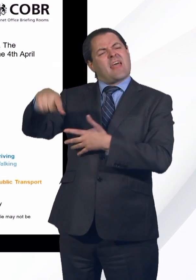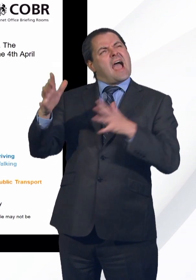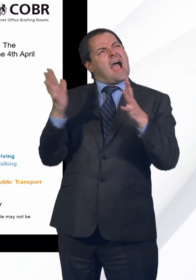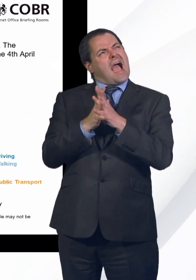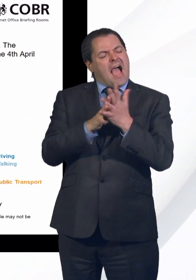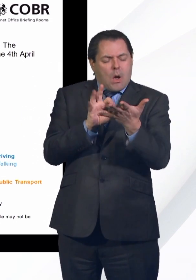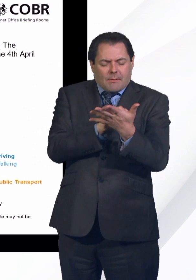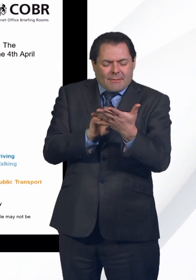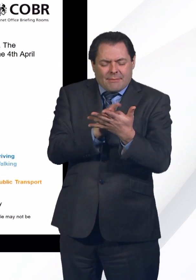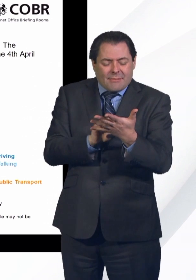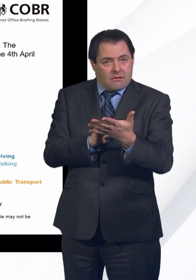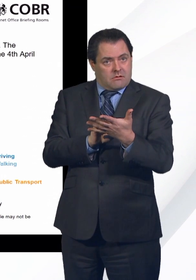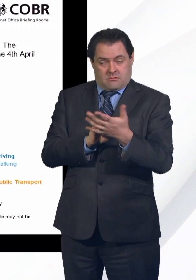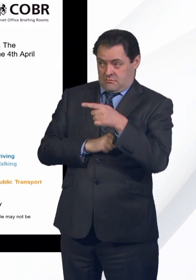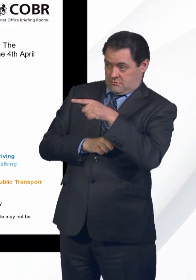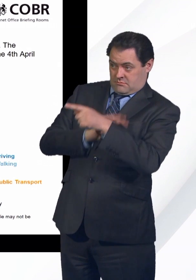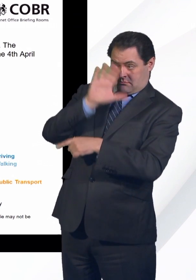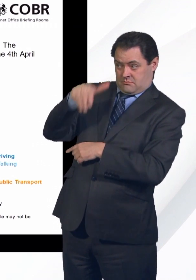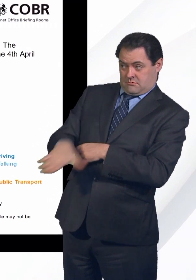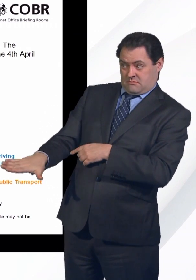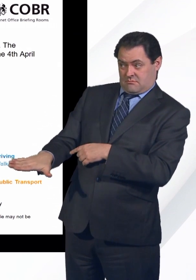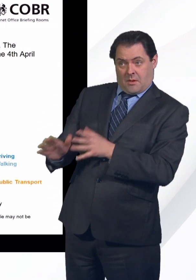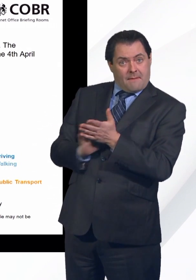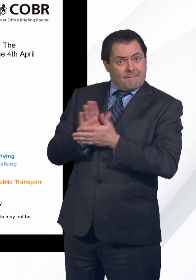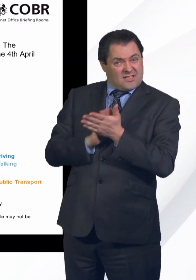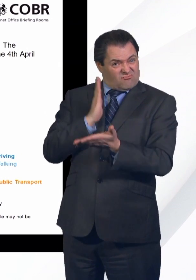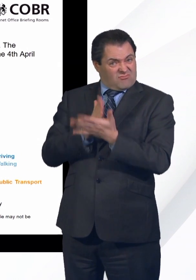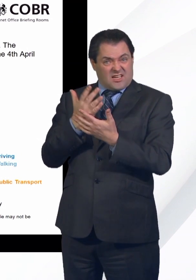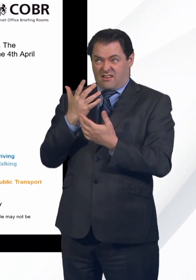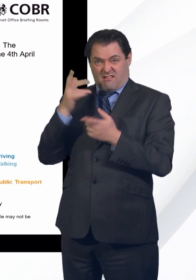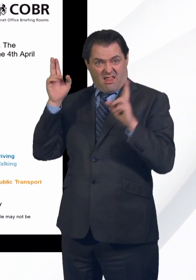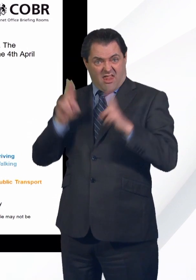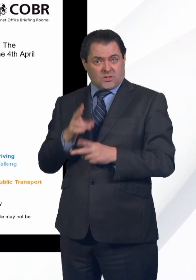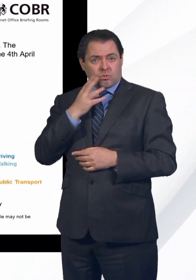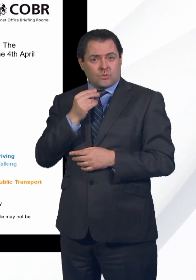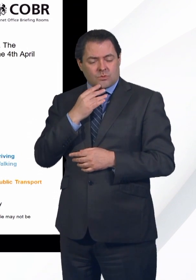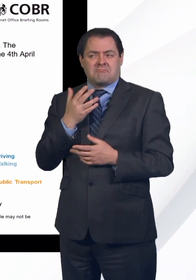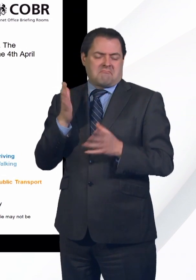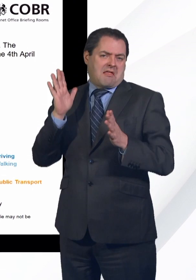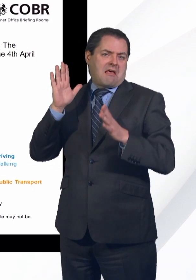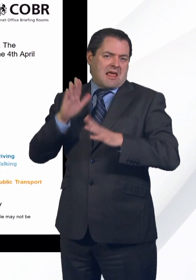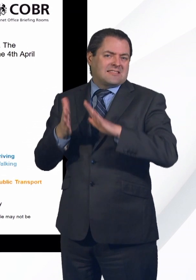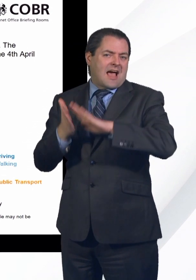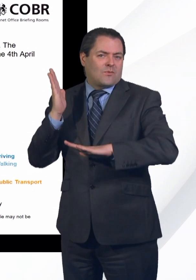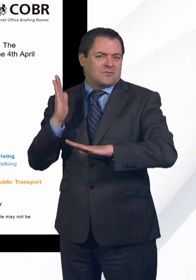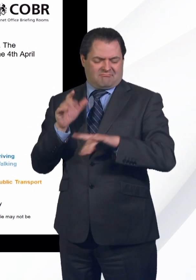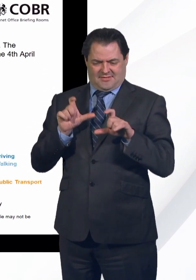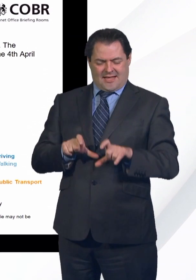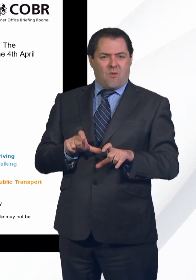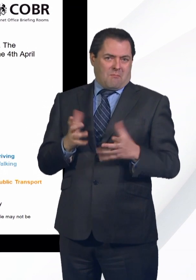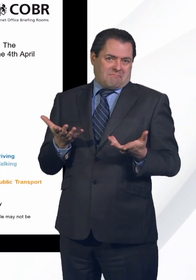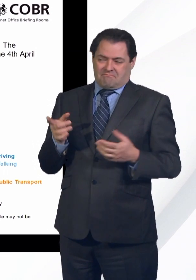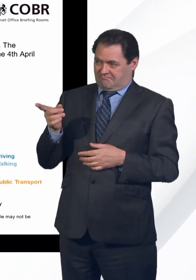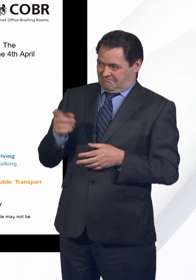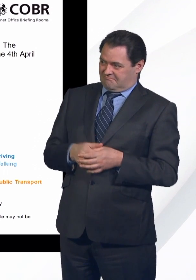social distancing measures, the public continue to observe the instructions, to work